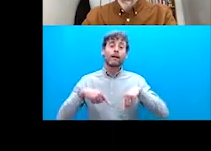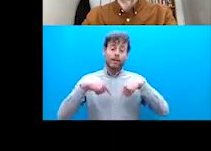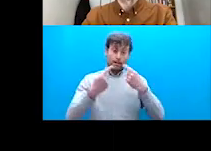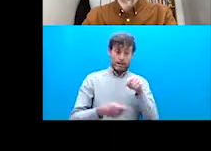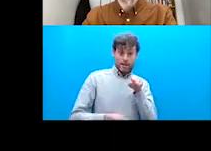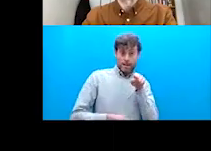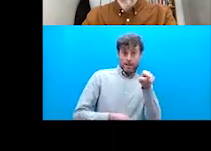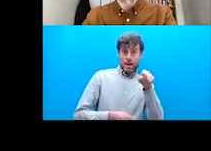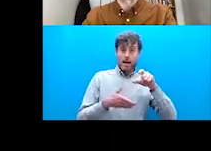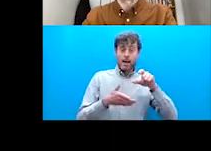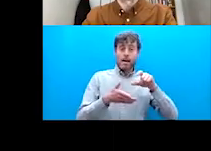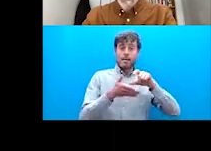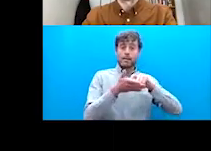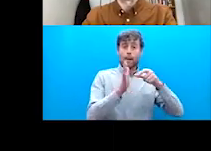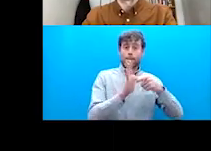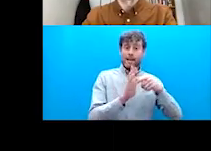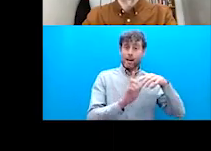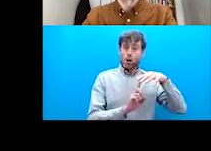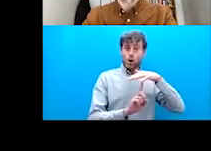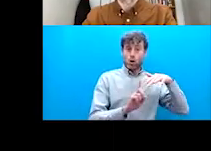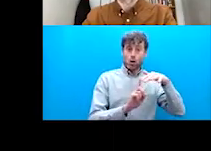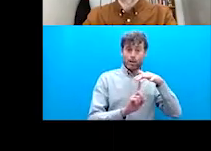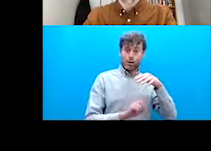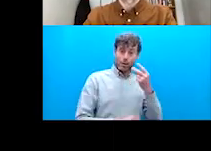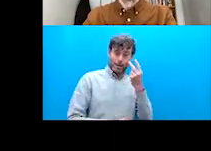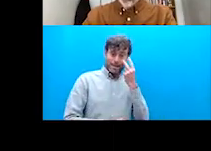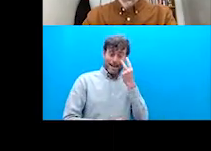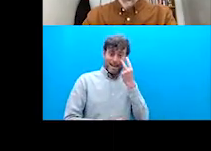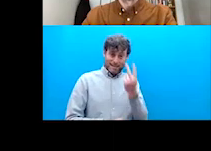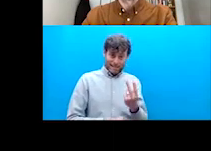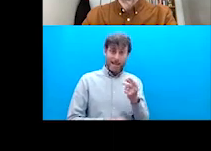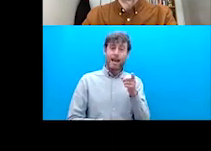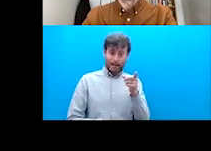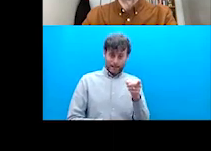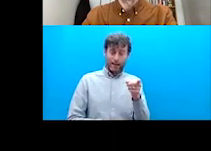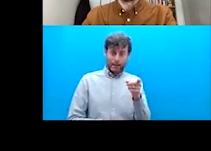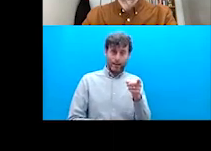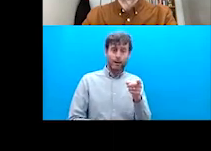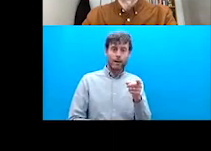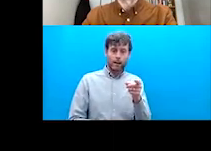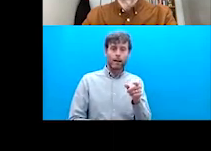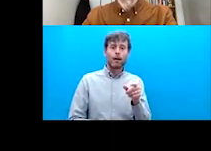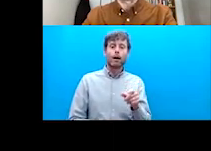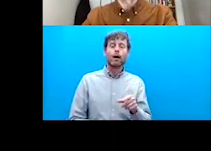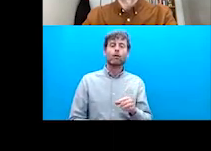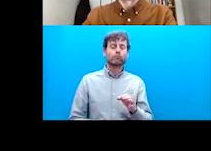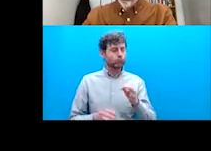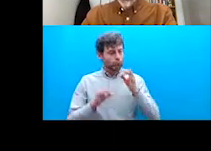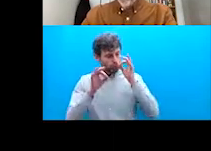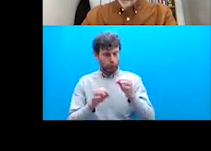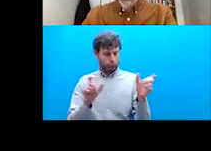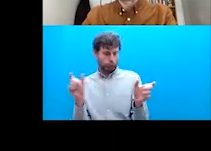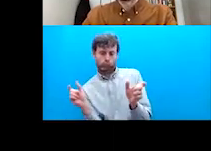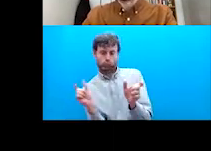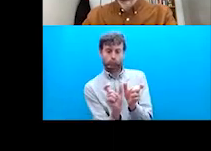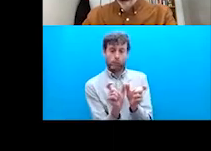conditions, which are the full conditions you see below the non-word and the pseudo word here, we used real adjectives instead.